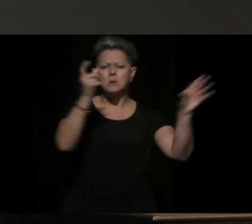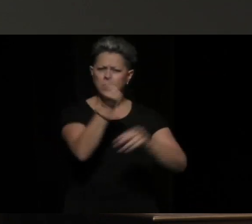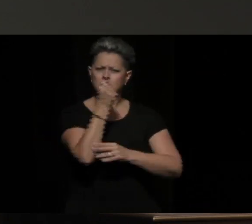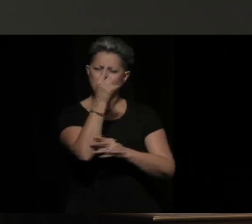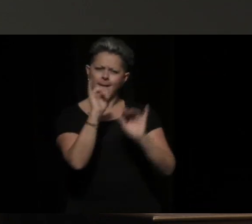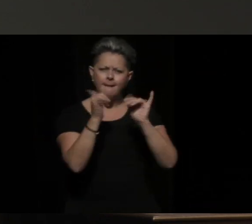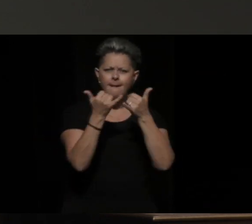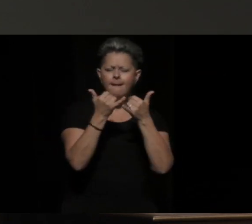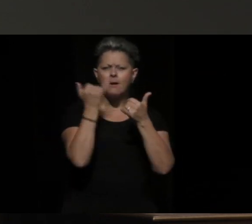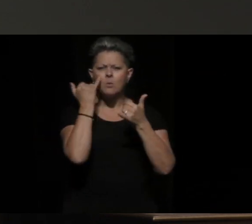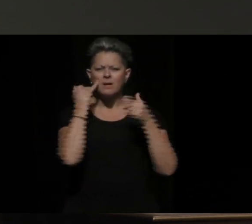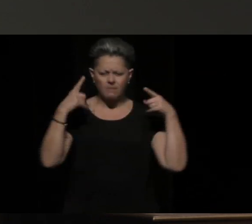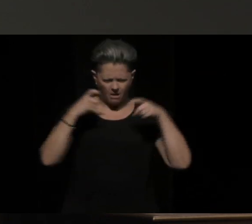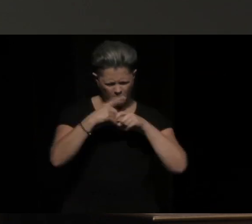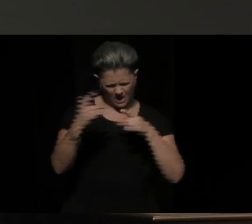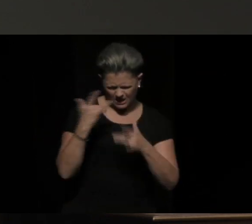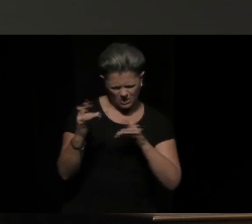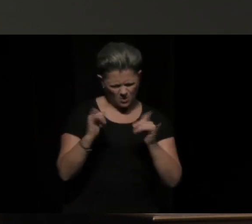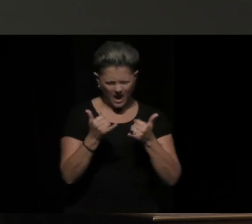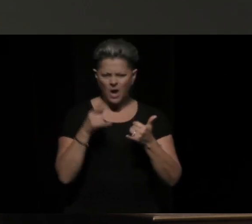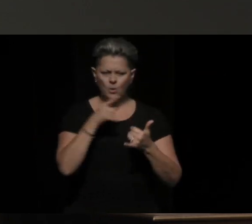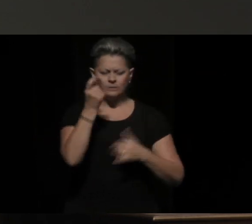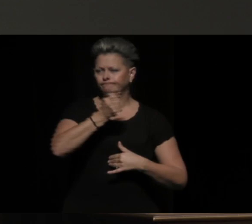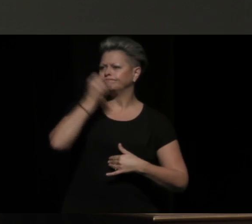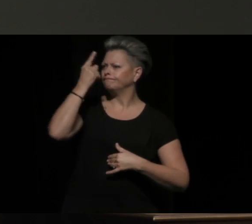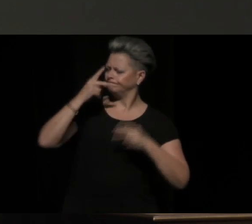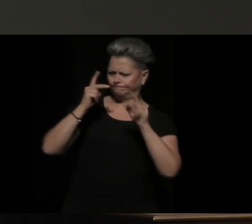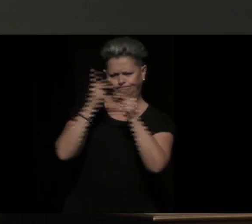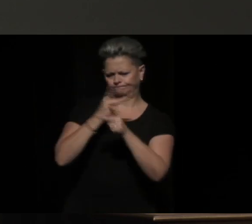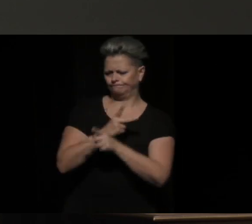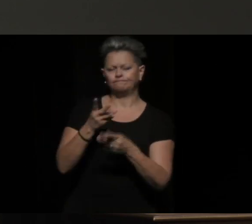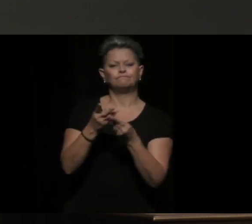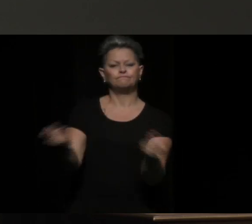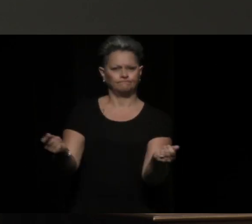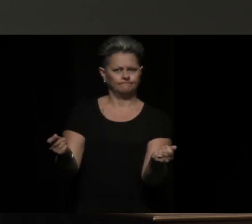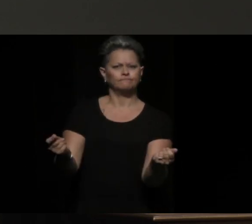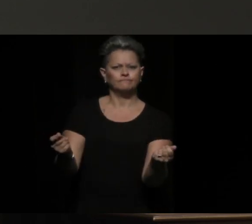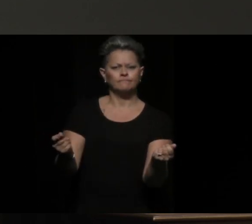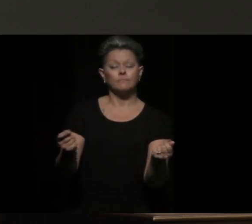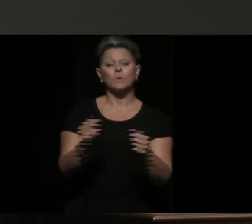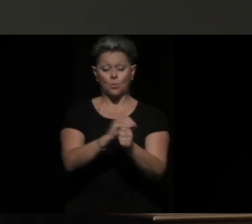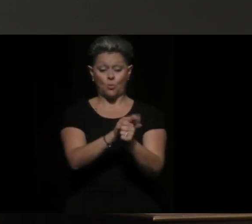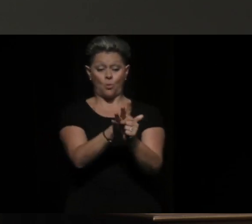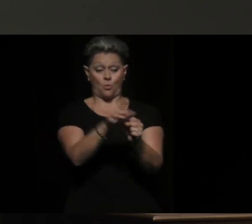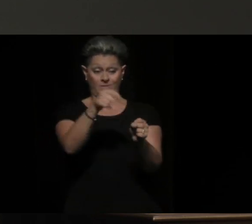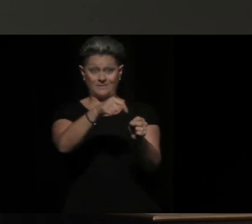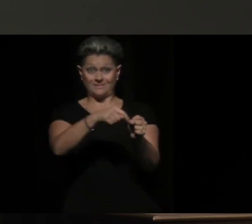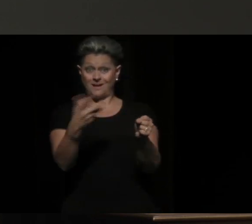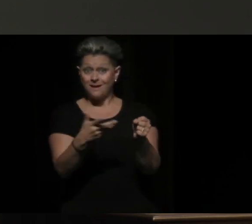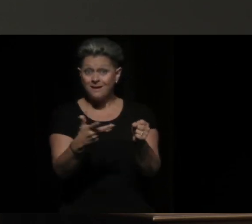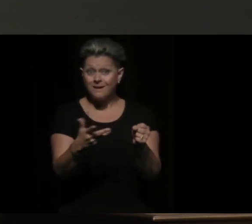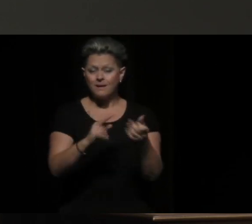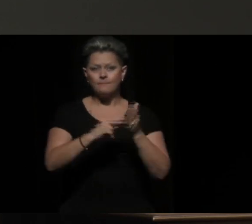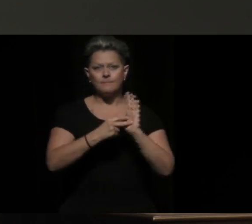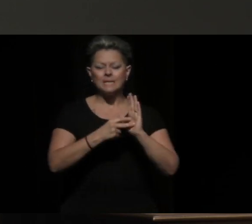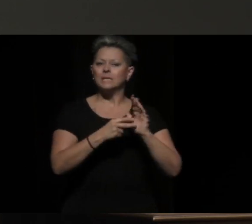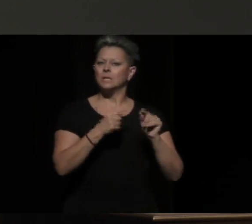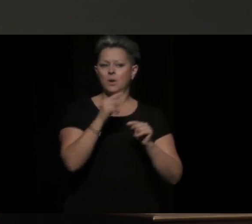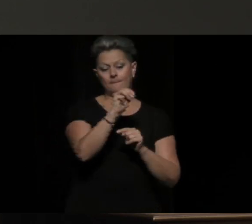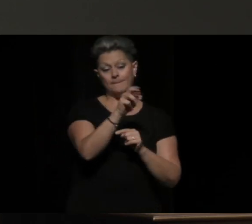complex issues. Mr. Legge's response to the COVID-19 pandemic led to a rapid development